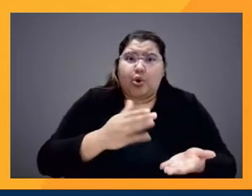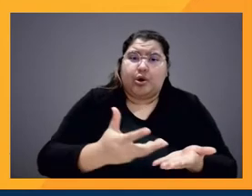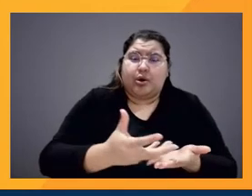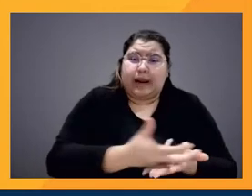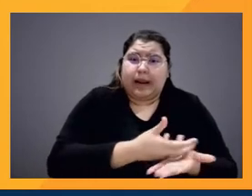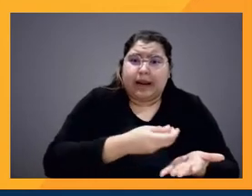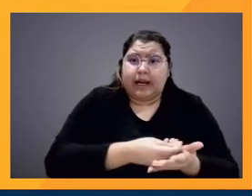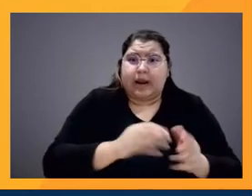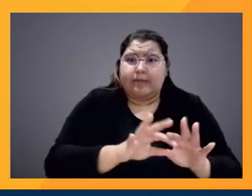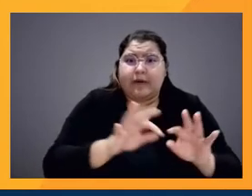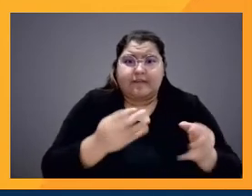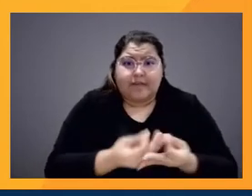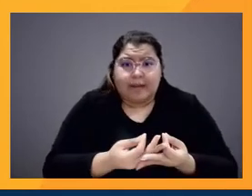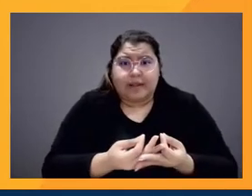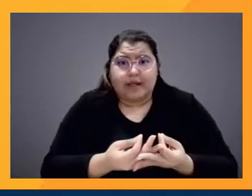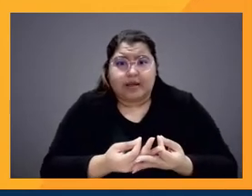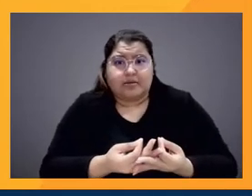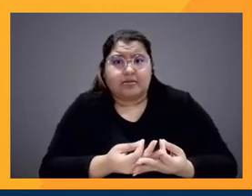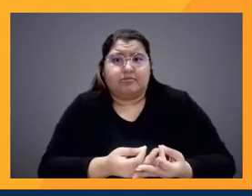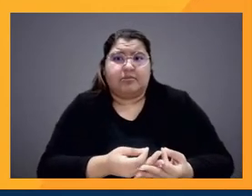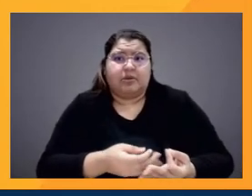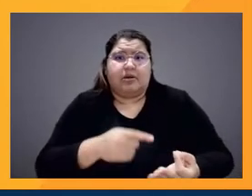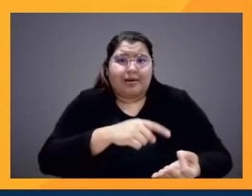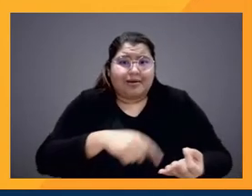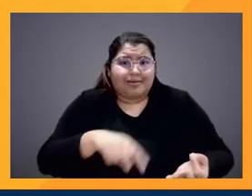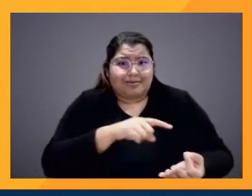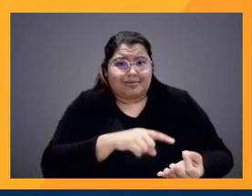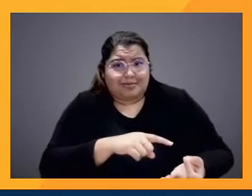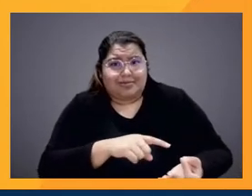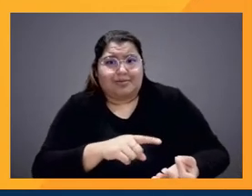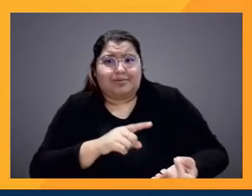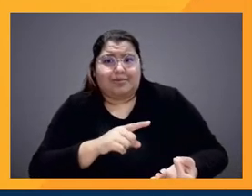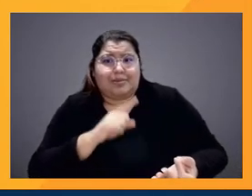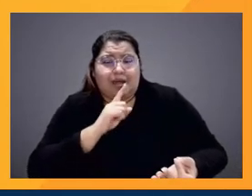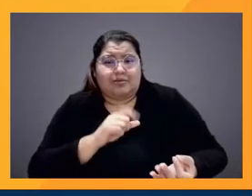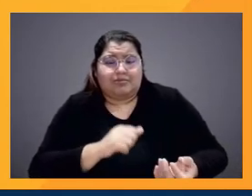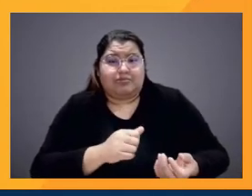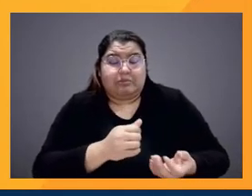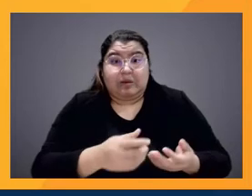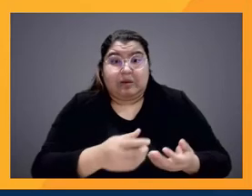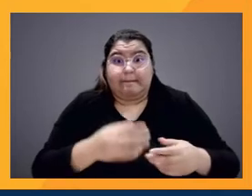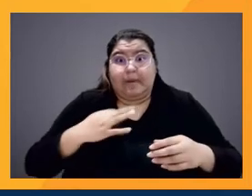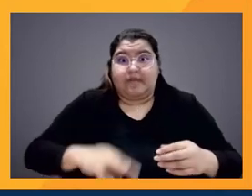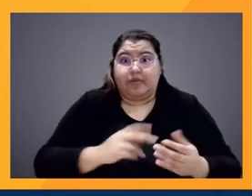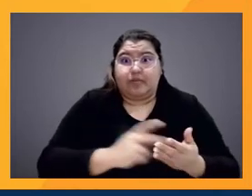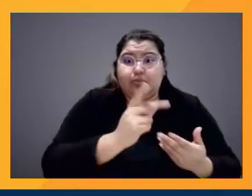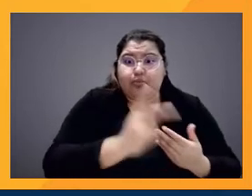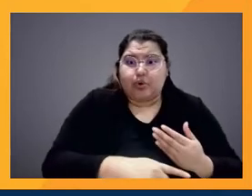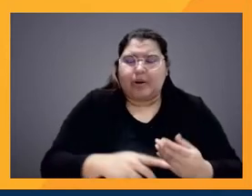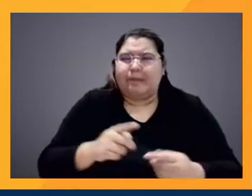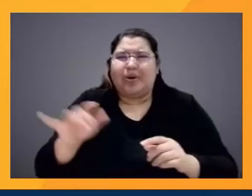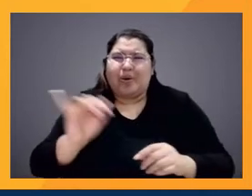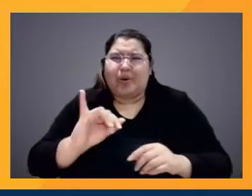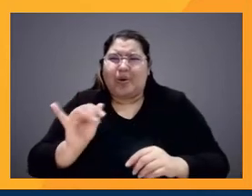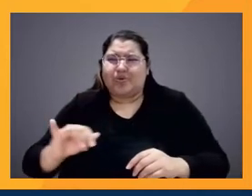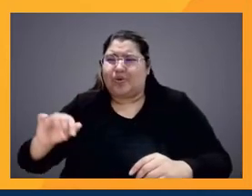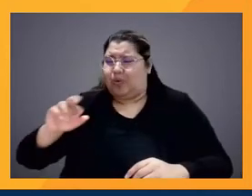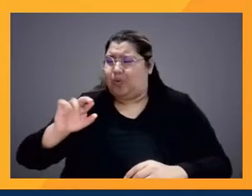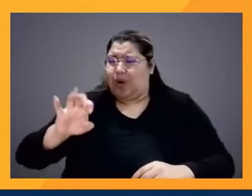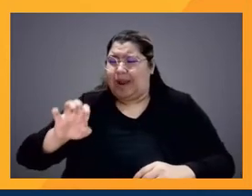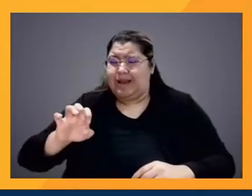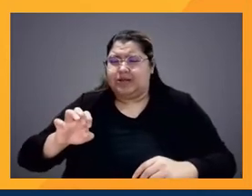imagine translating while trying to build trust, right? Like, am I coming from the same place as you are? Do I think about things the same way that you do? I kind of have the same touch